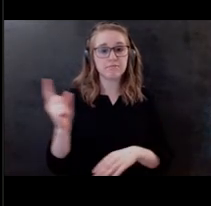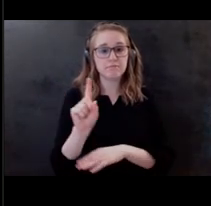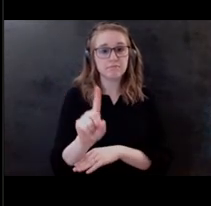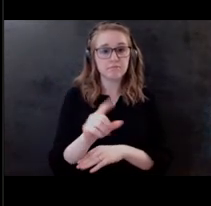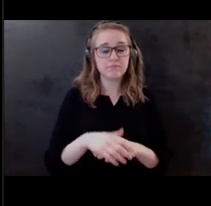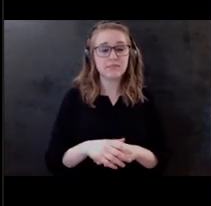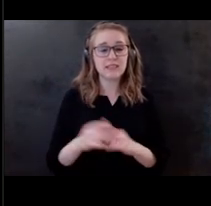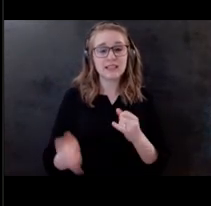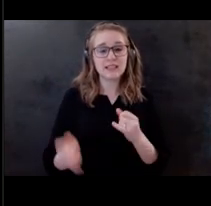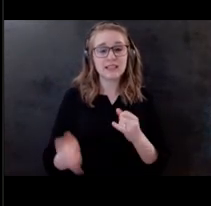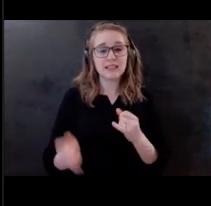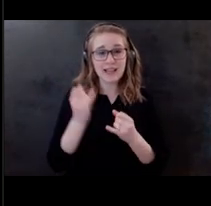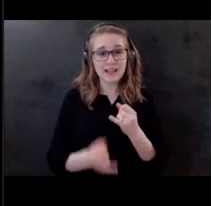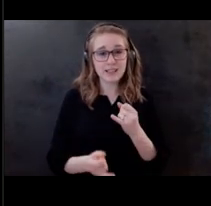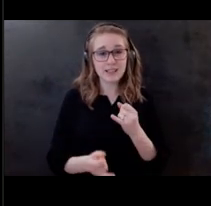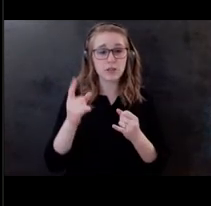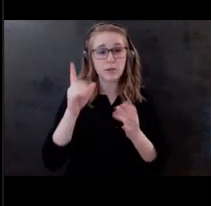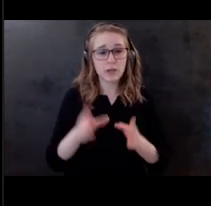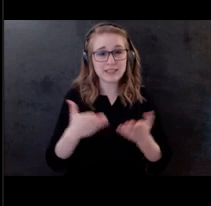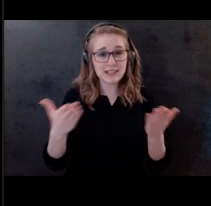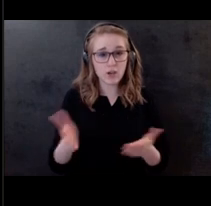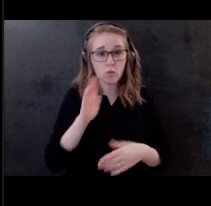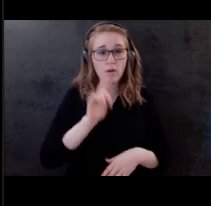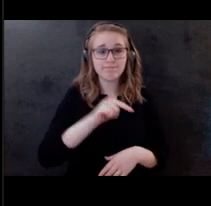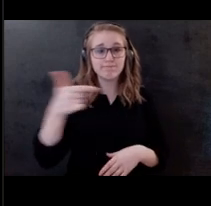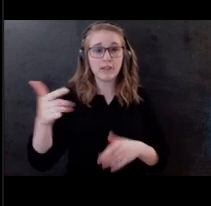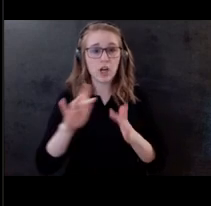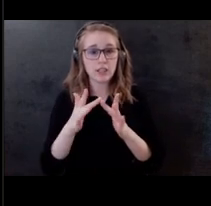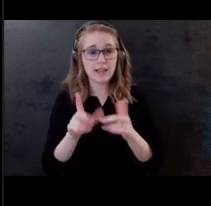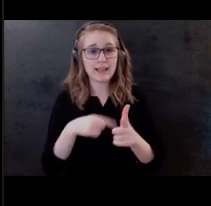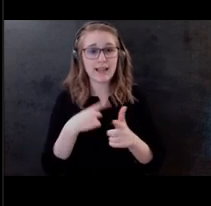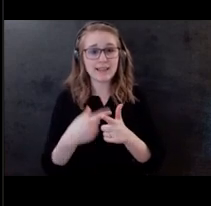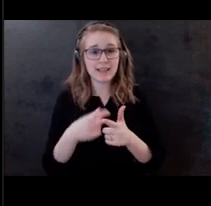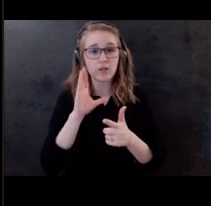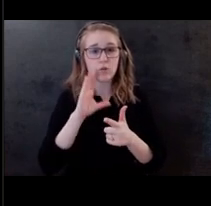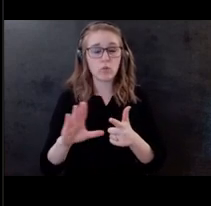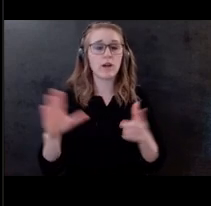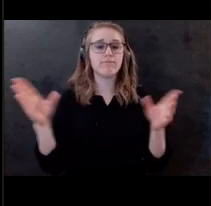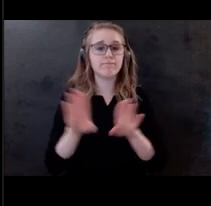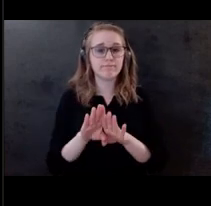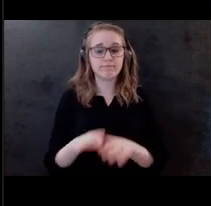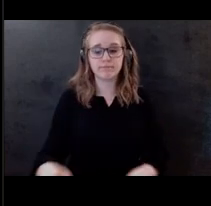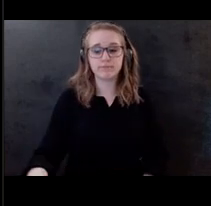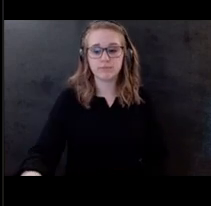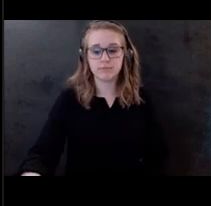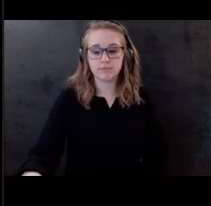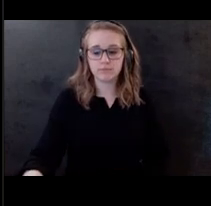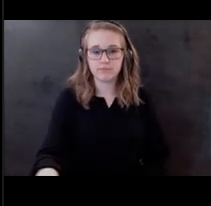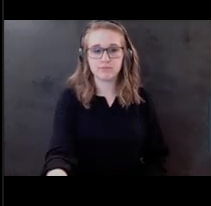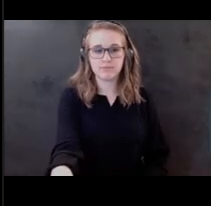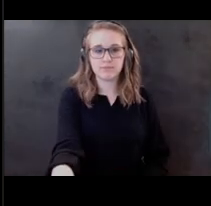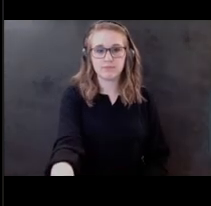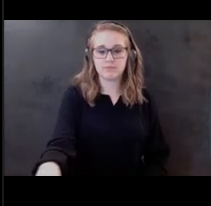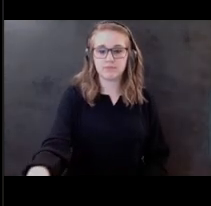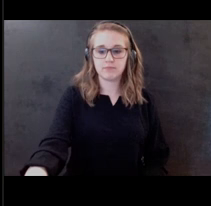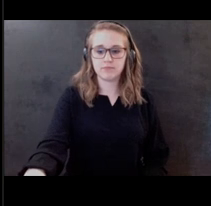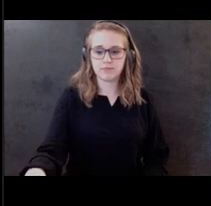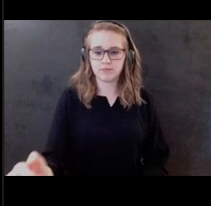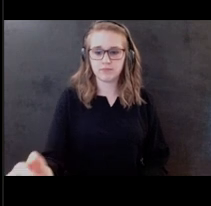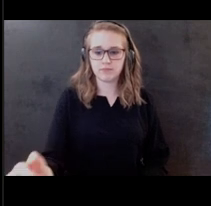last person in the chambers, we will go to those online, and that will be the end of when we will take digital hands raised. As always, each person